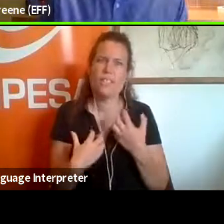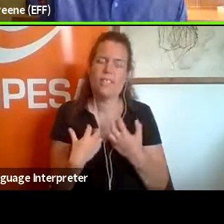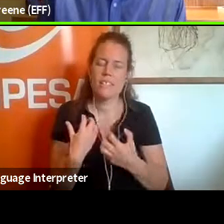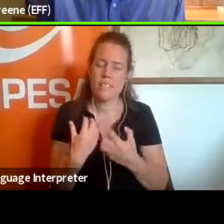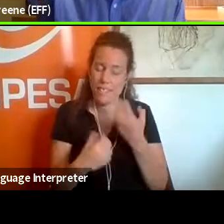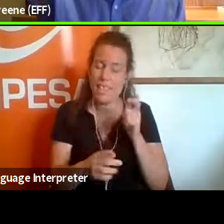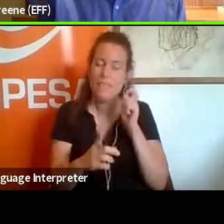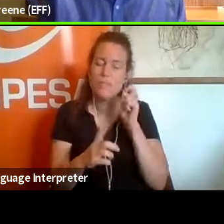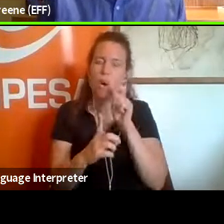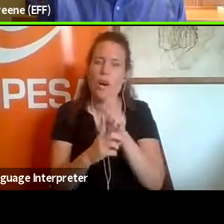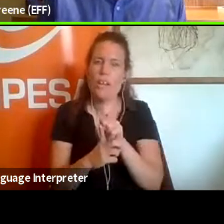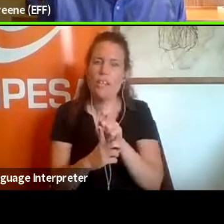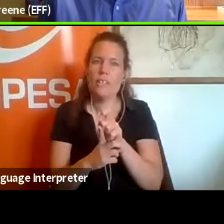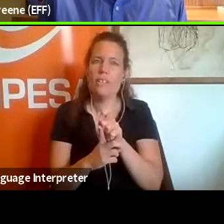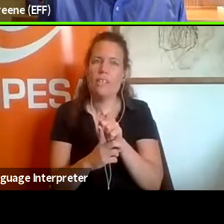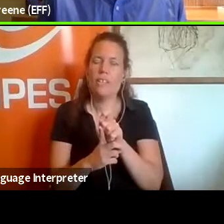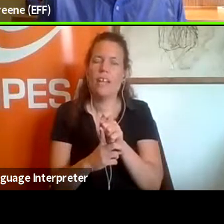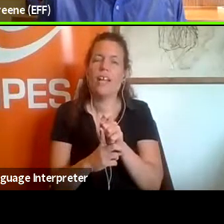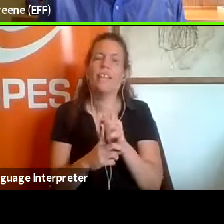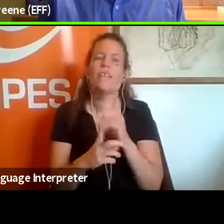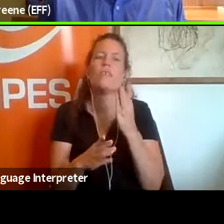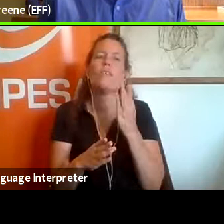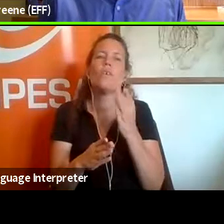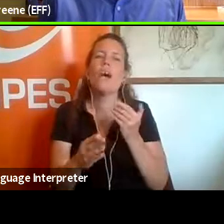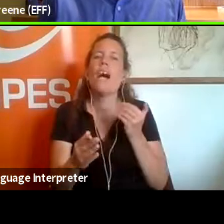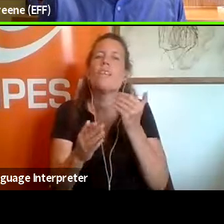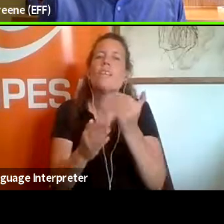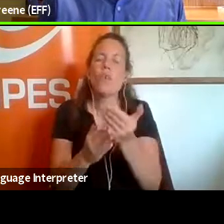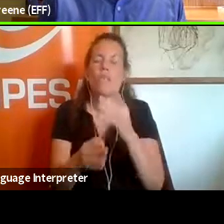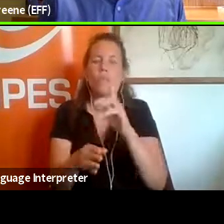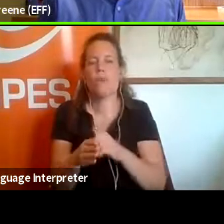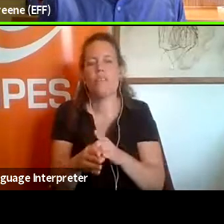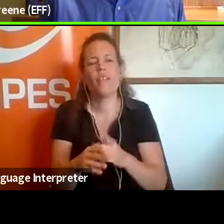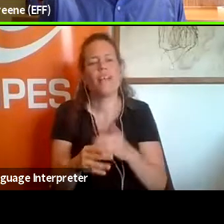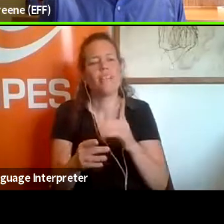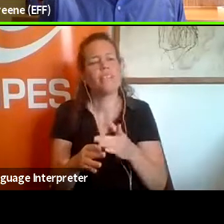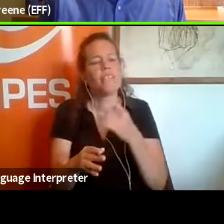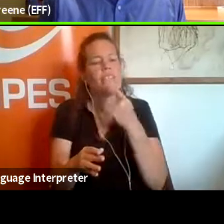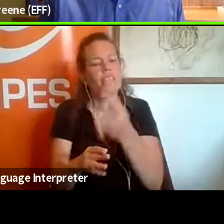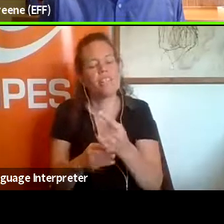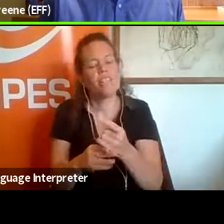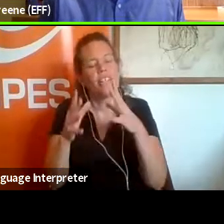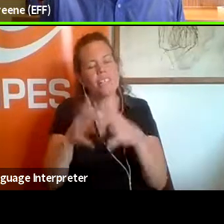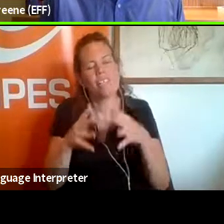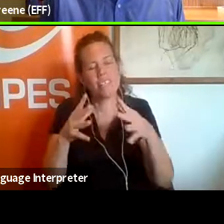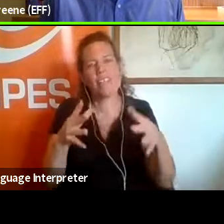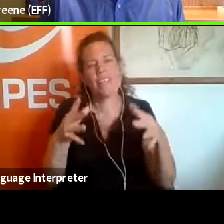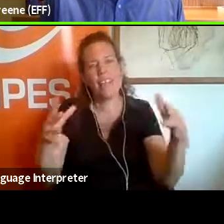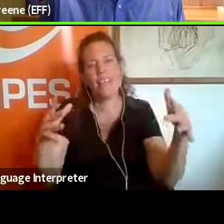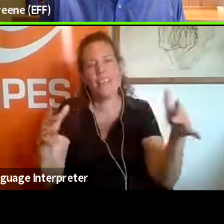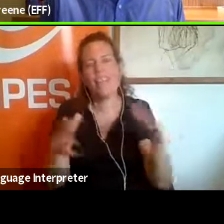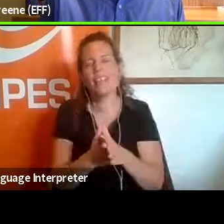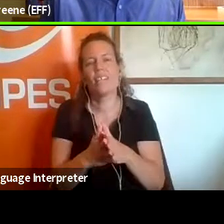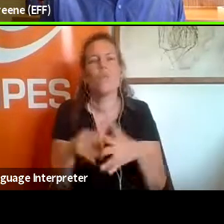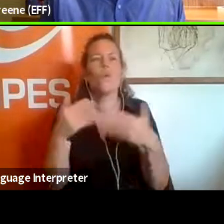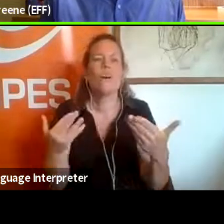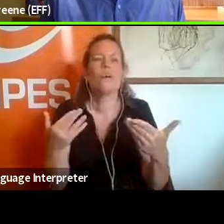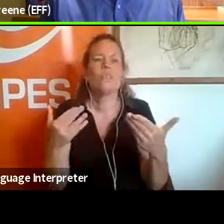point. At what point, when you talk about scaling and when a company should do that, is having